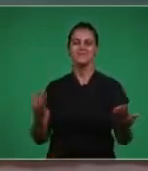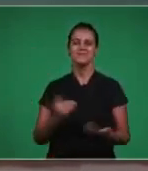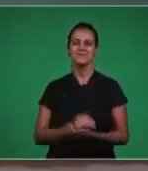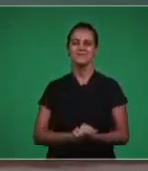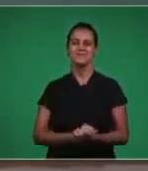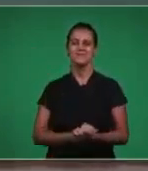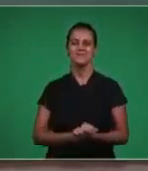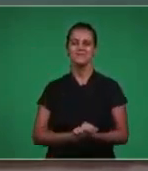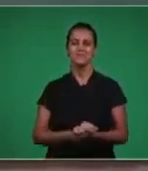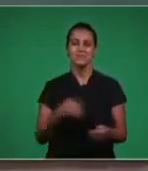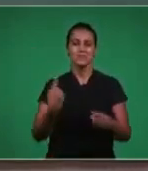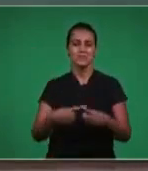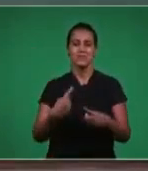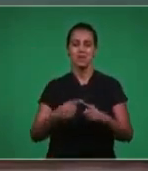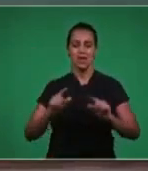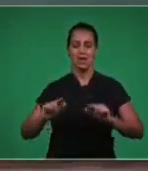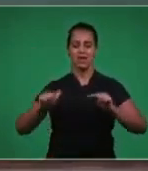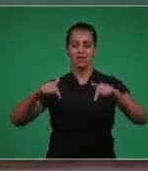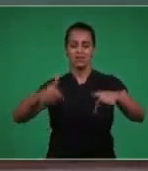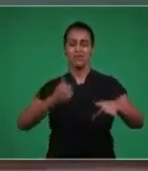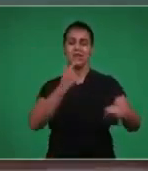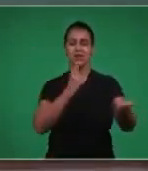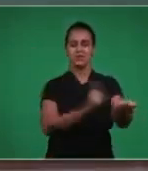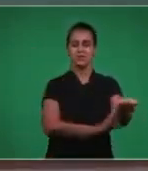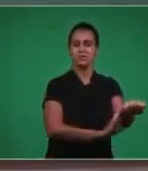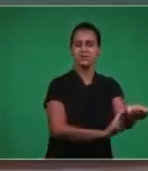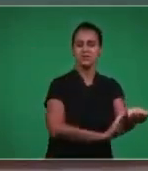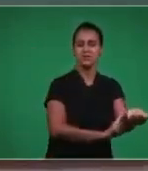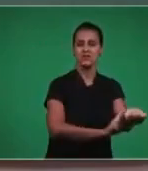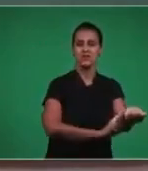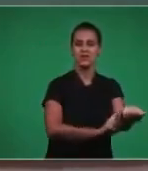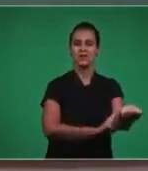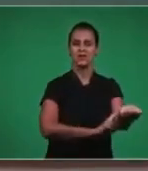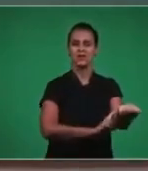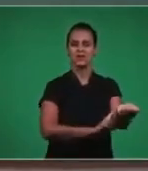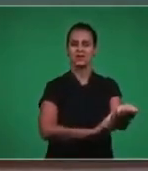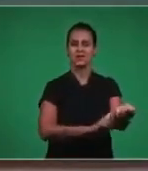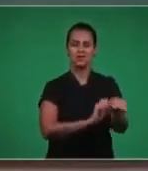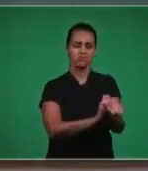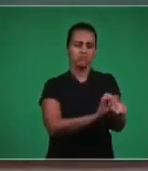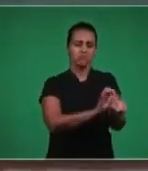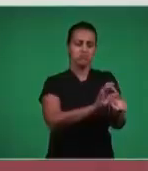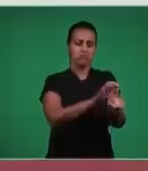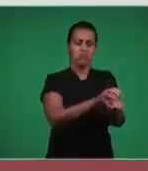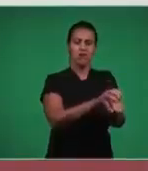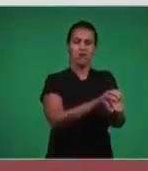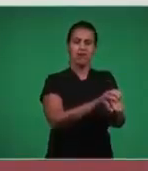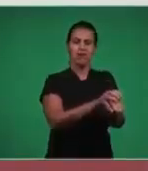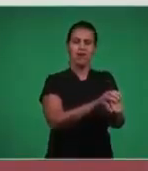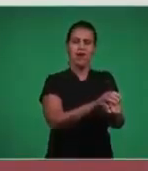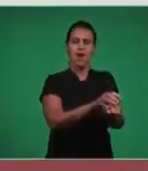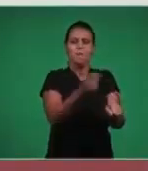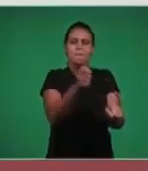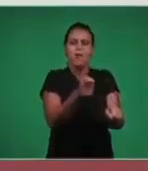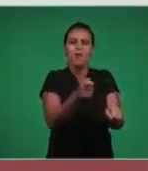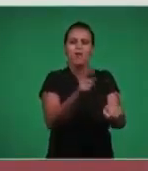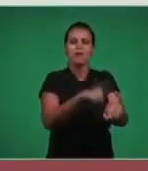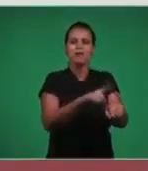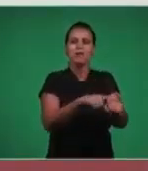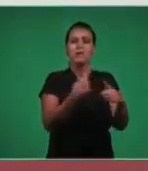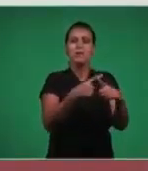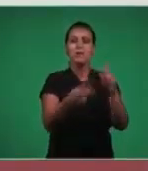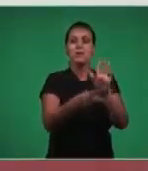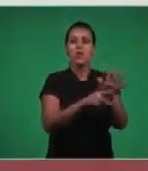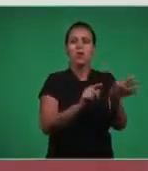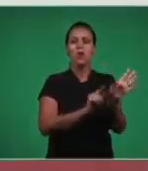lives. And this is the action of the biological blood. These cells, they last a very short time because it's a continual action